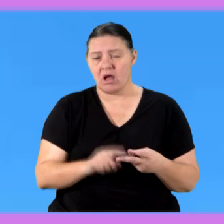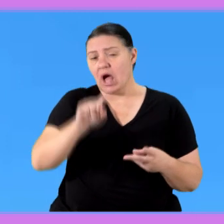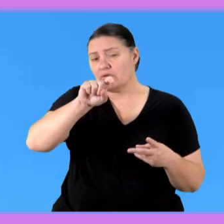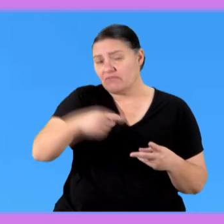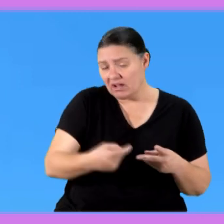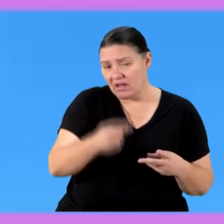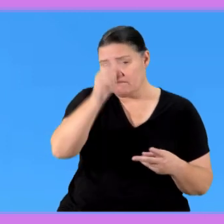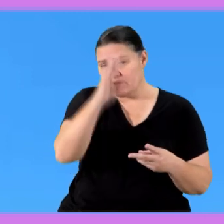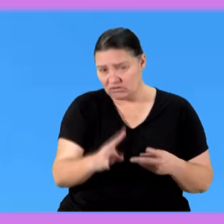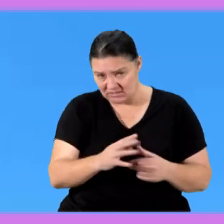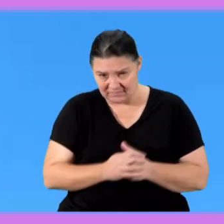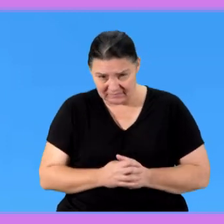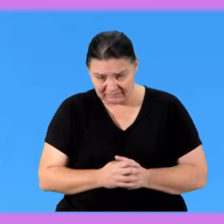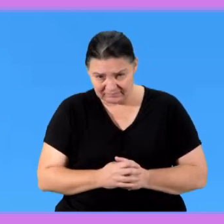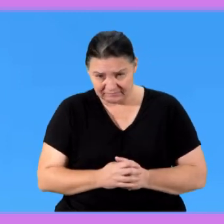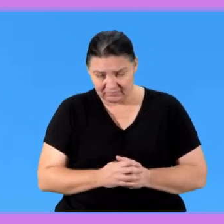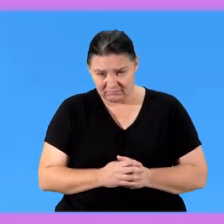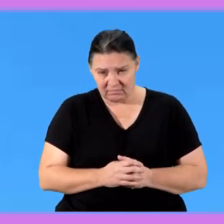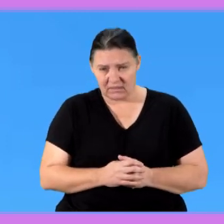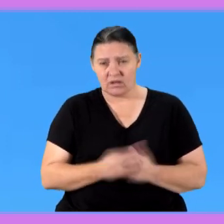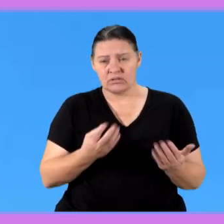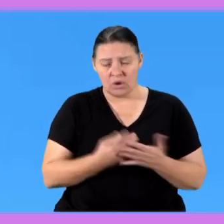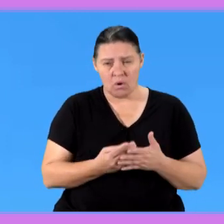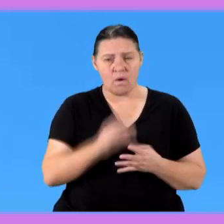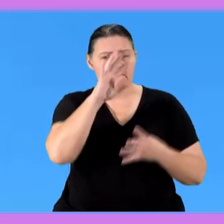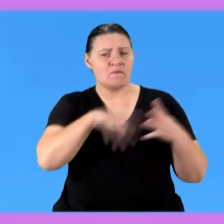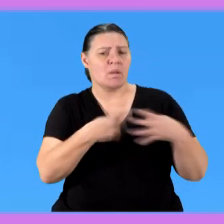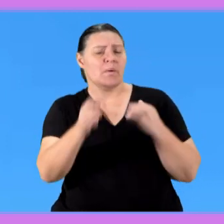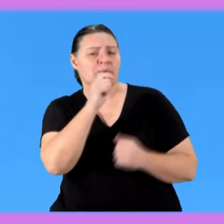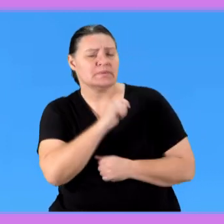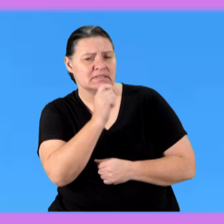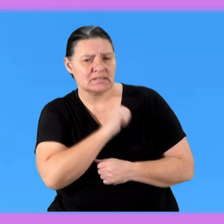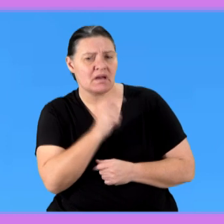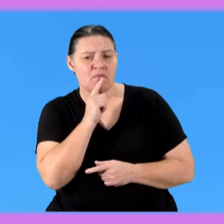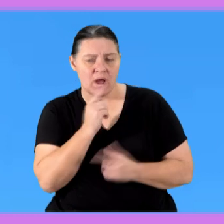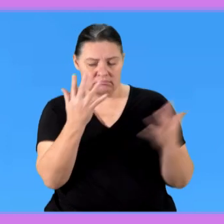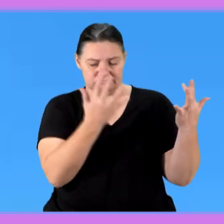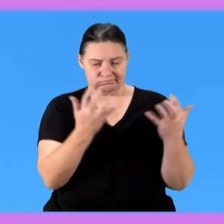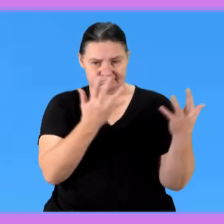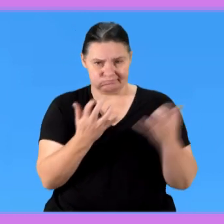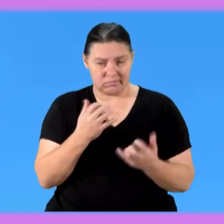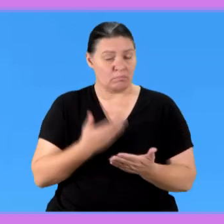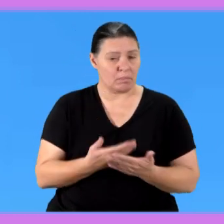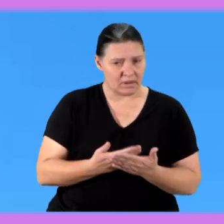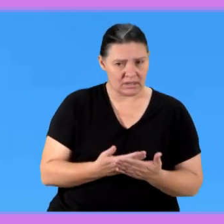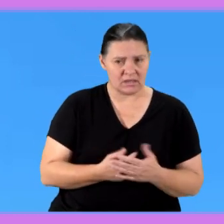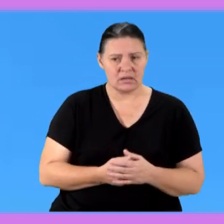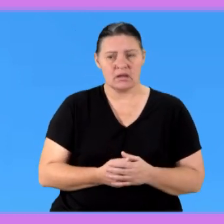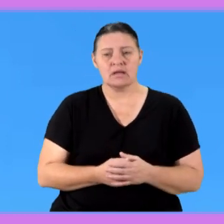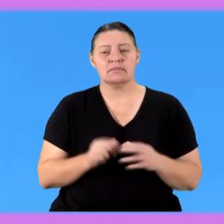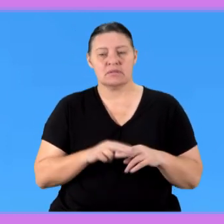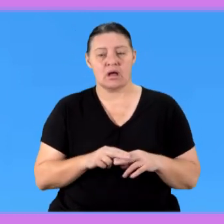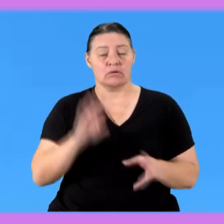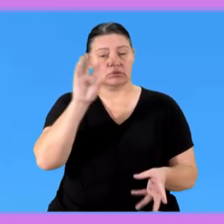as a percentage, a common fraction, or a decimal fraction. Then the formula that we use when calculating